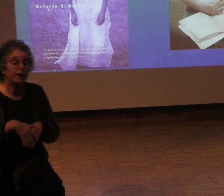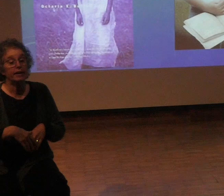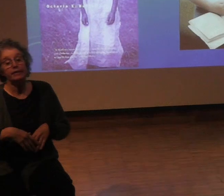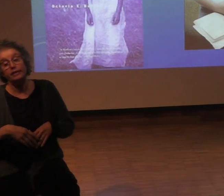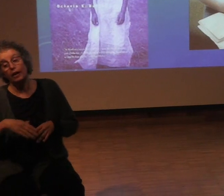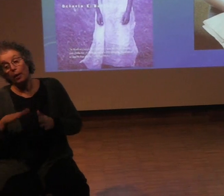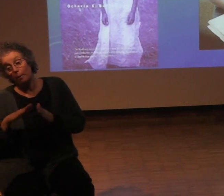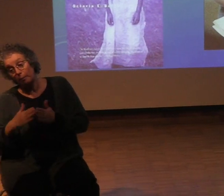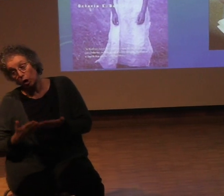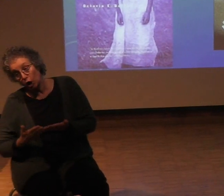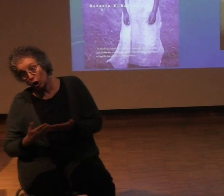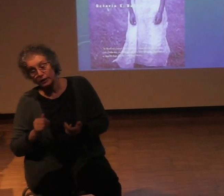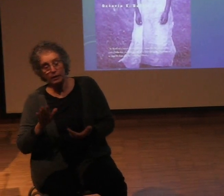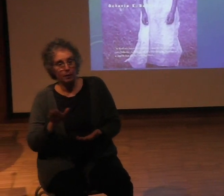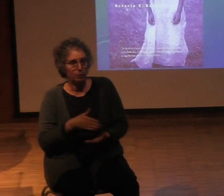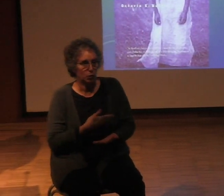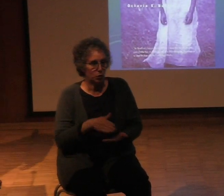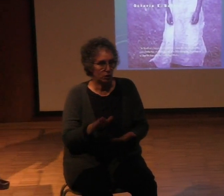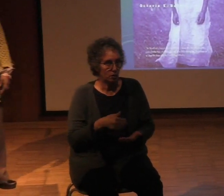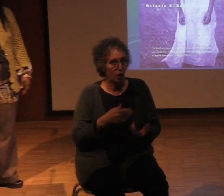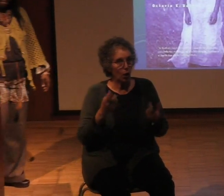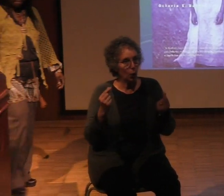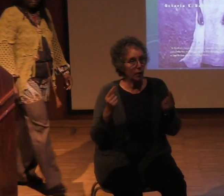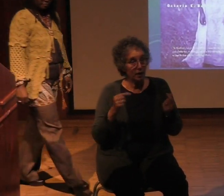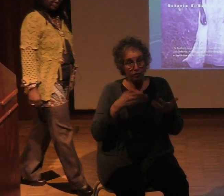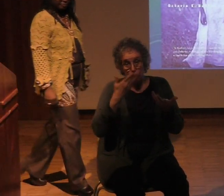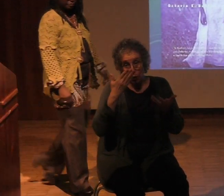that you don't know. What are you going to do? Your students.